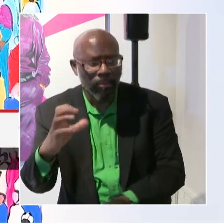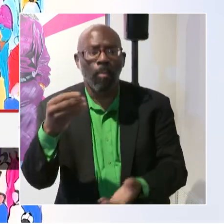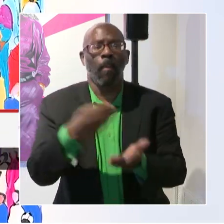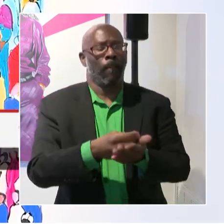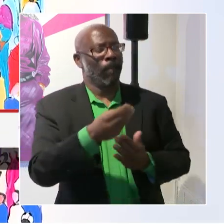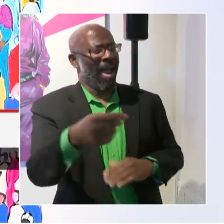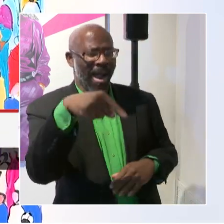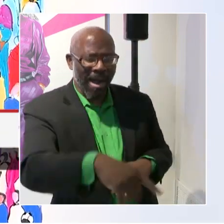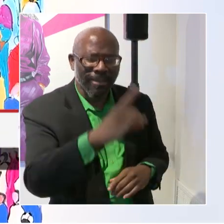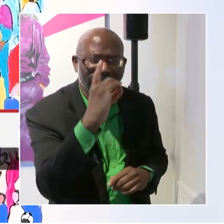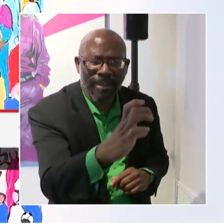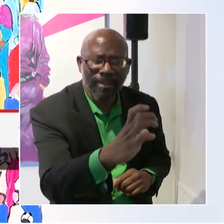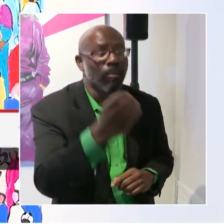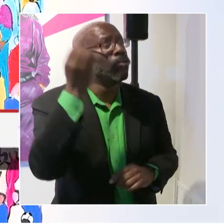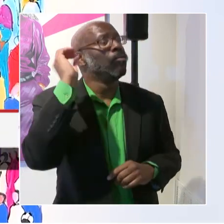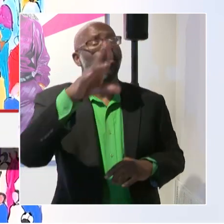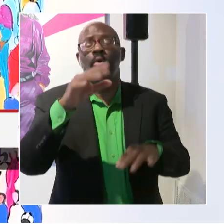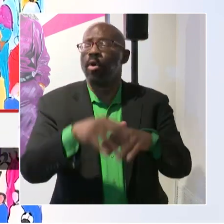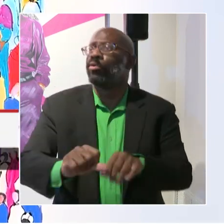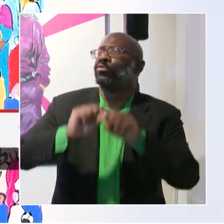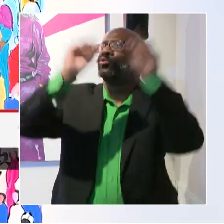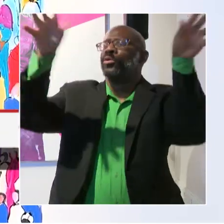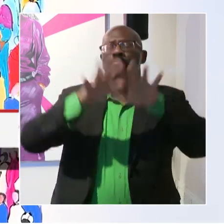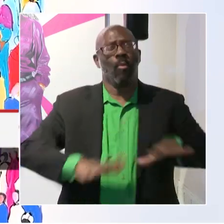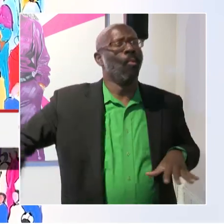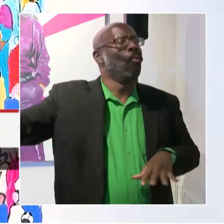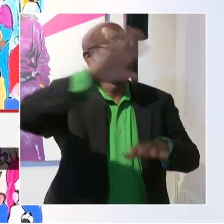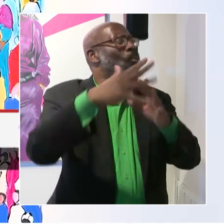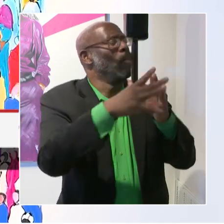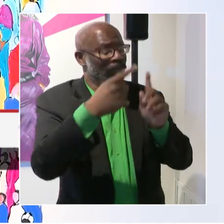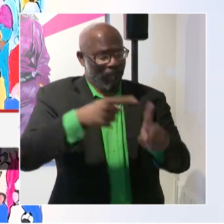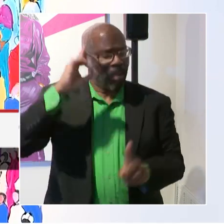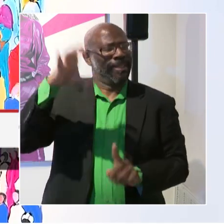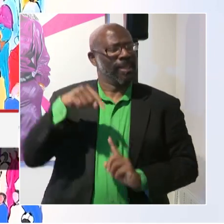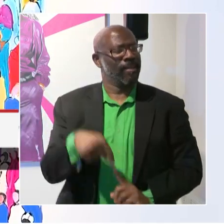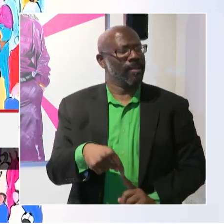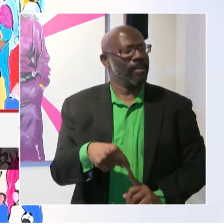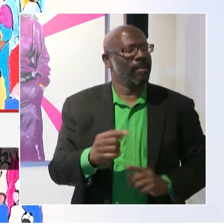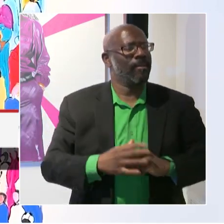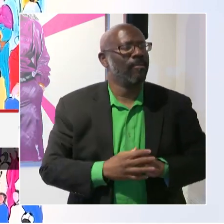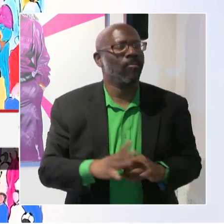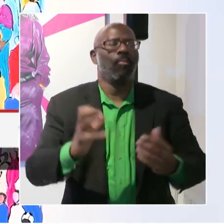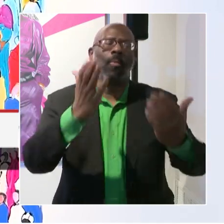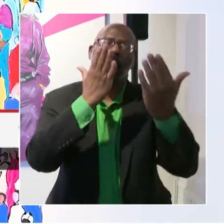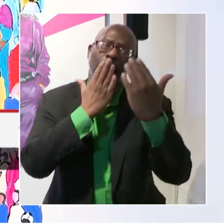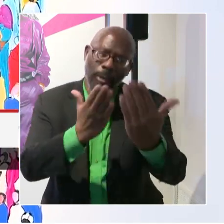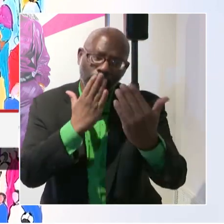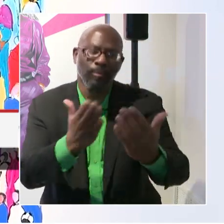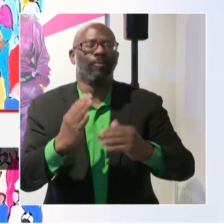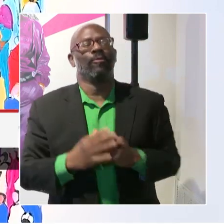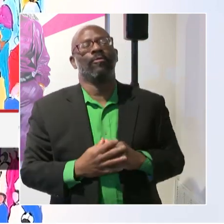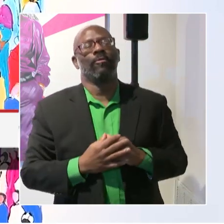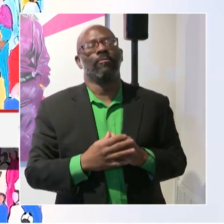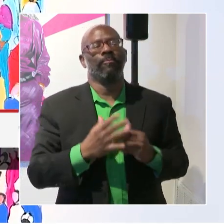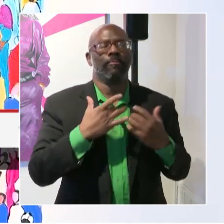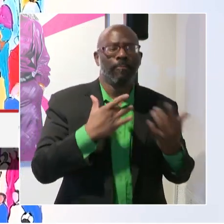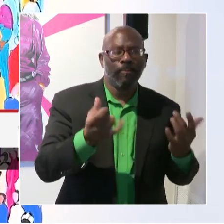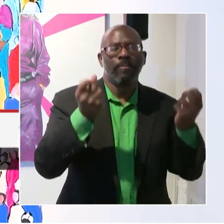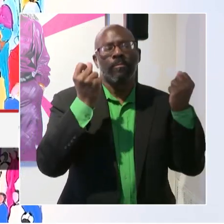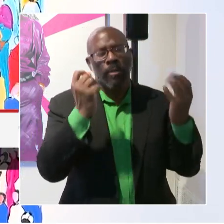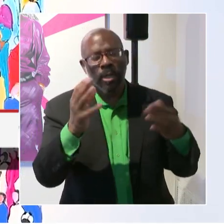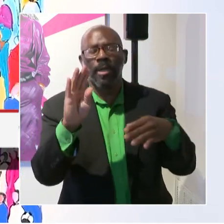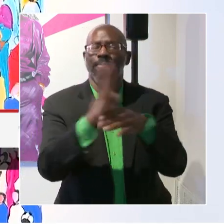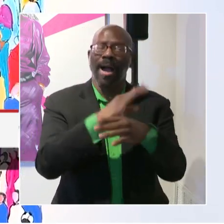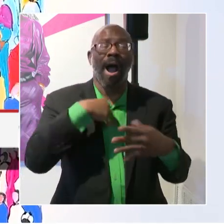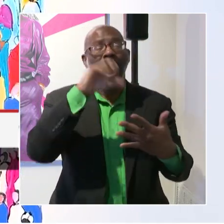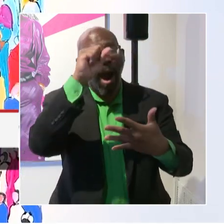excited that we've been able to support the following businesses, and I know I'm going to do an injustice because I'm not going to name all of you, but